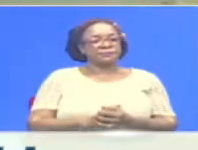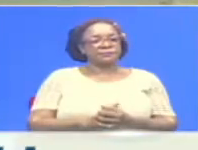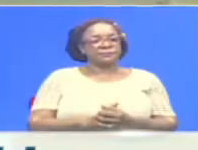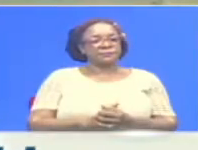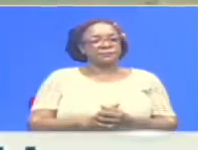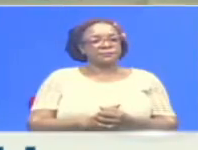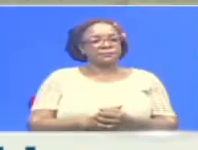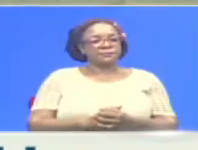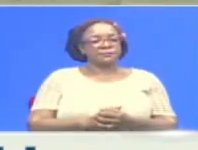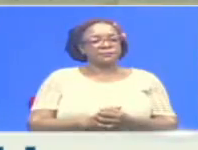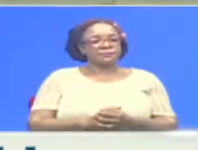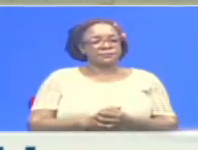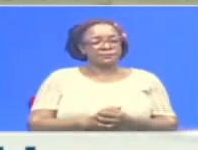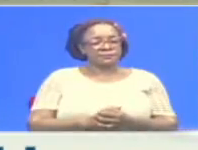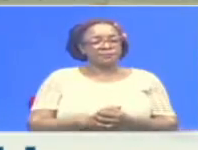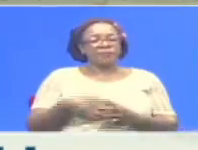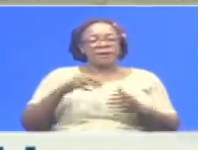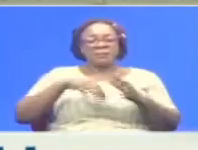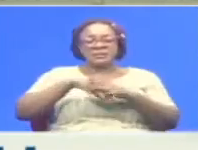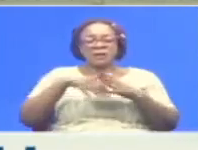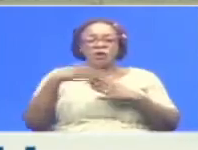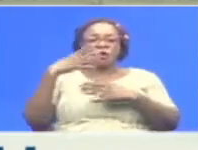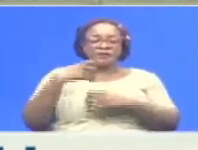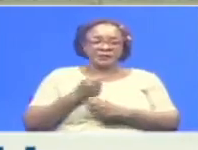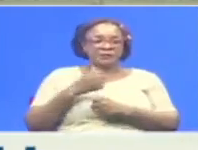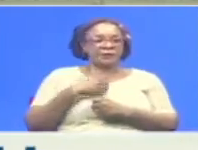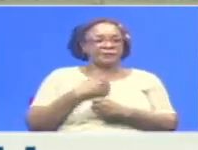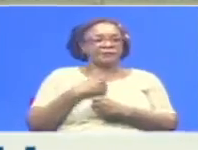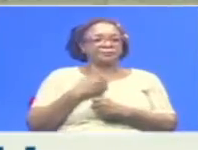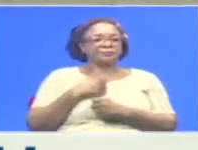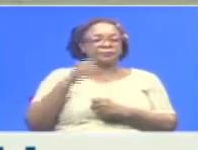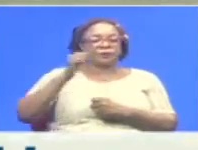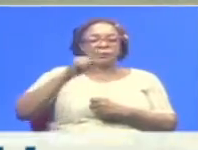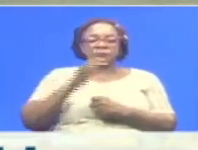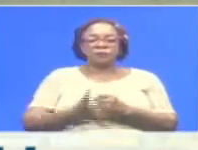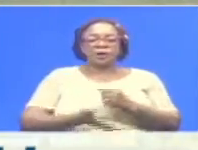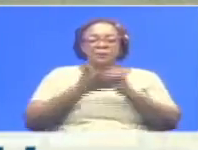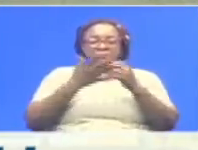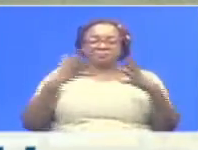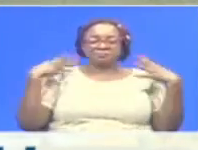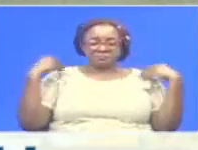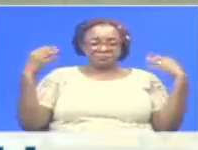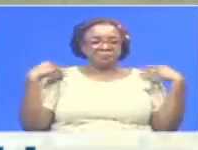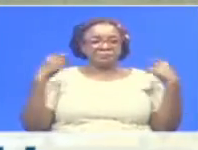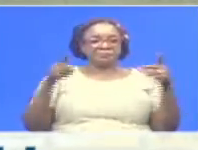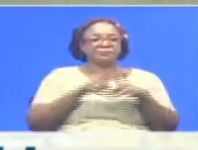Mchezaji mzuri, mchezaji kwa na confidence, anaweza kusaidia sana akifanya mazoezi, hata set